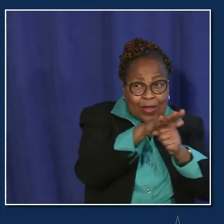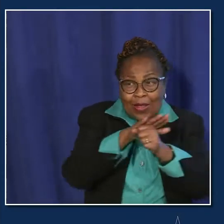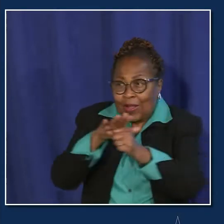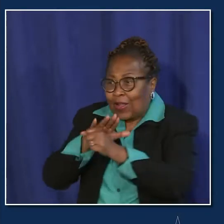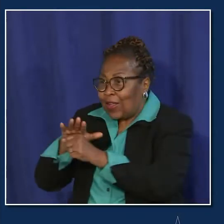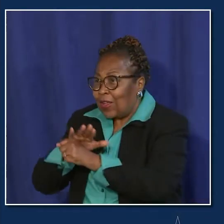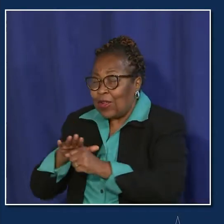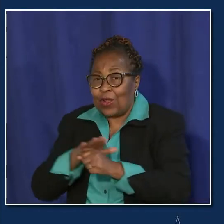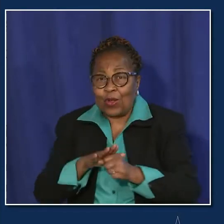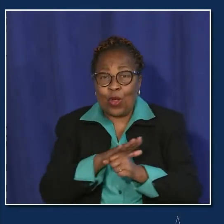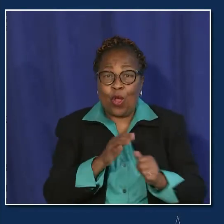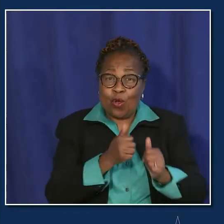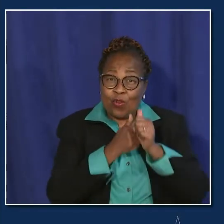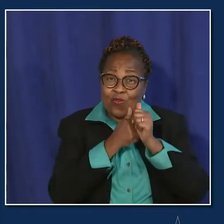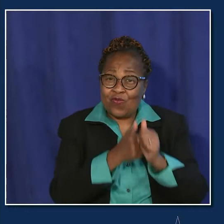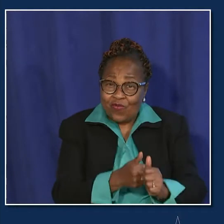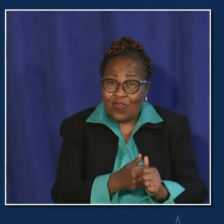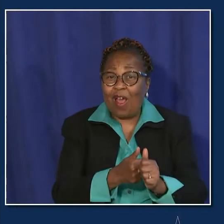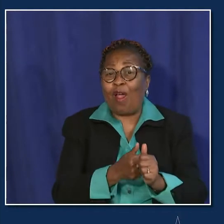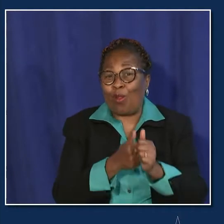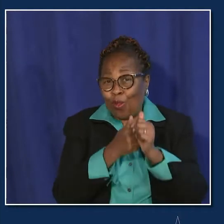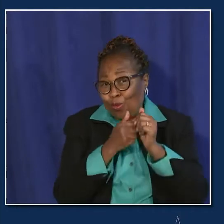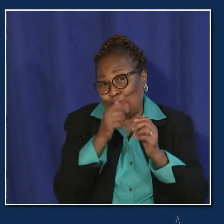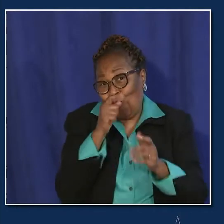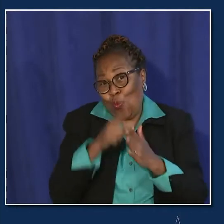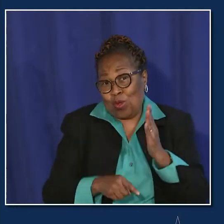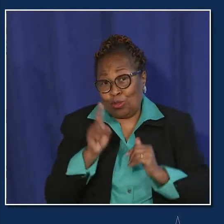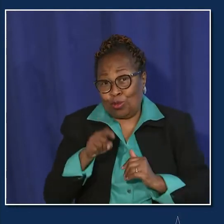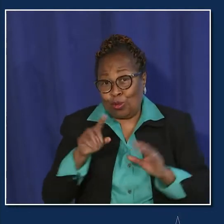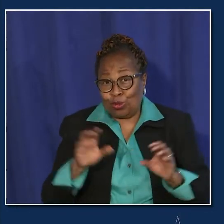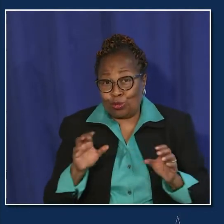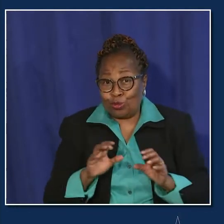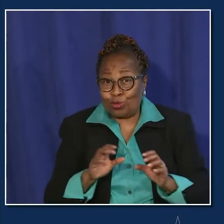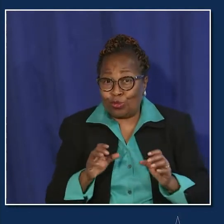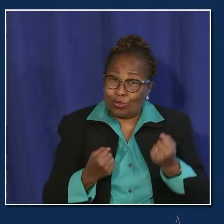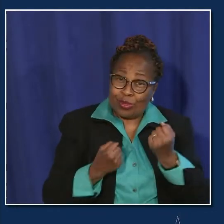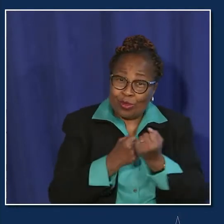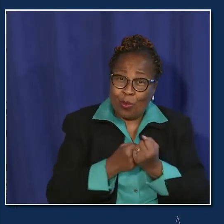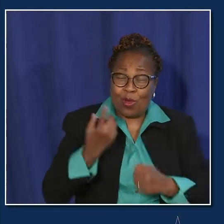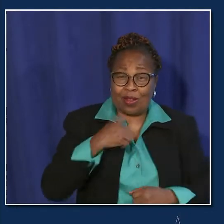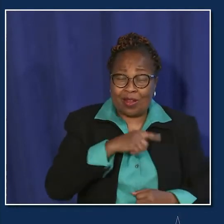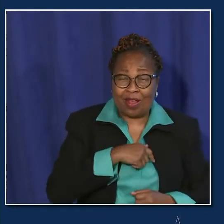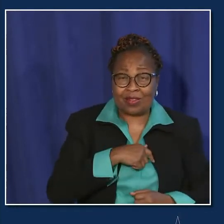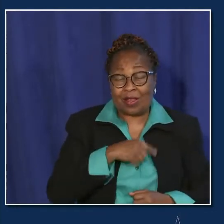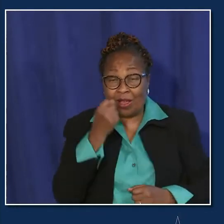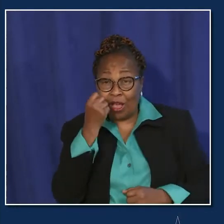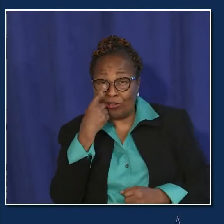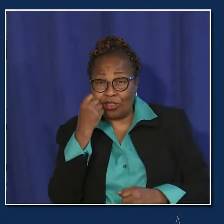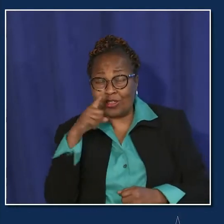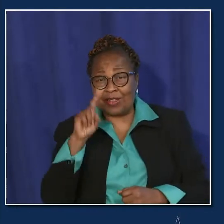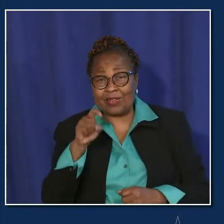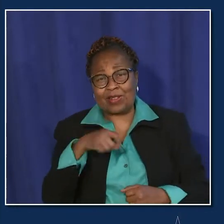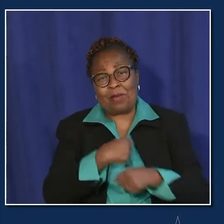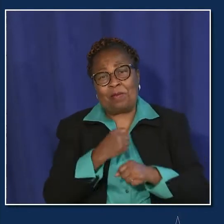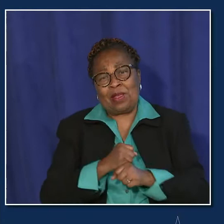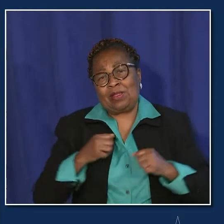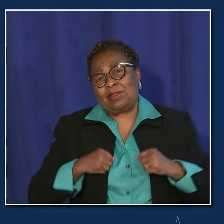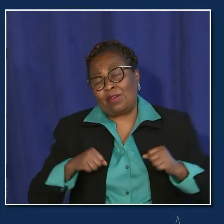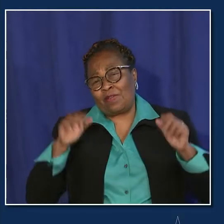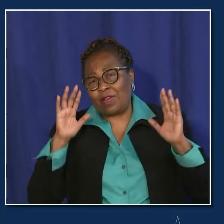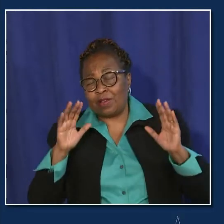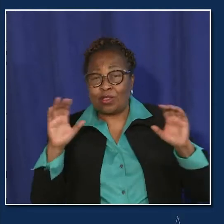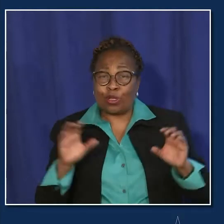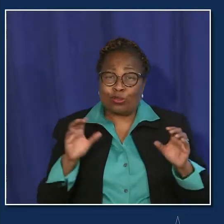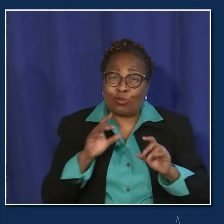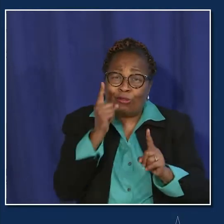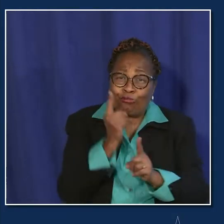followed the science, who were with us every step of the way and understood the necessity of making sacrifices and doing